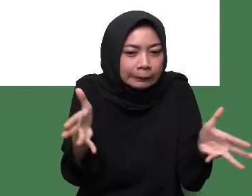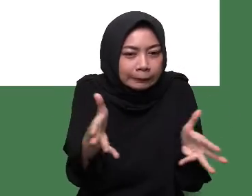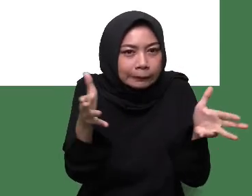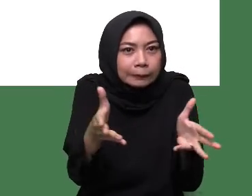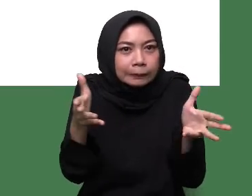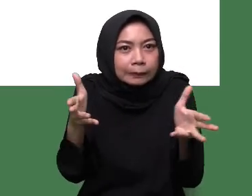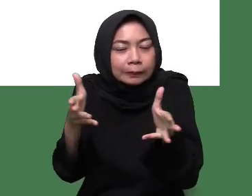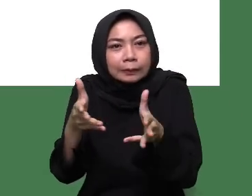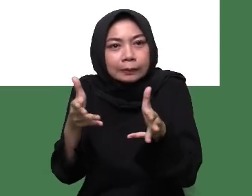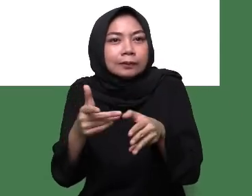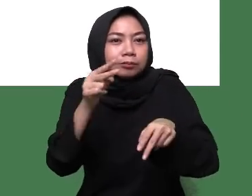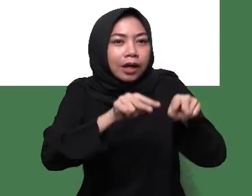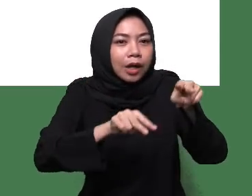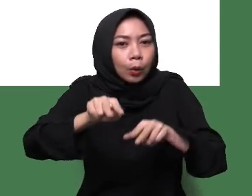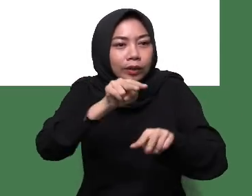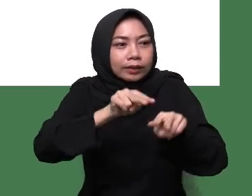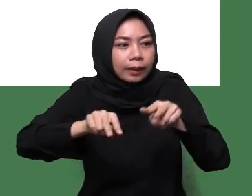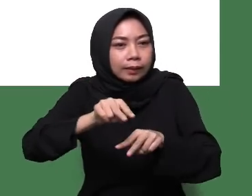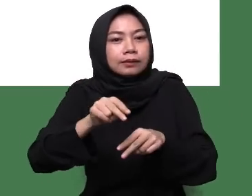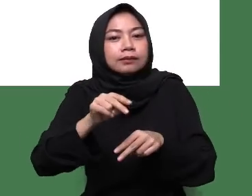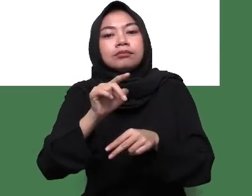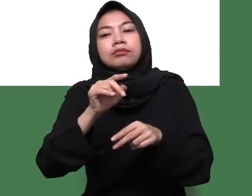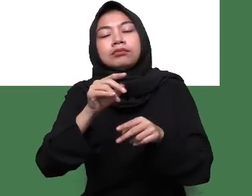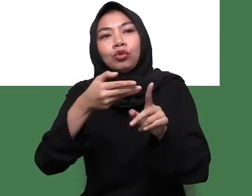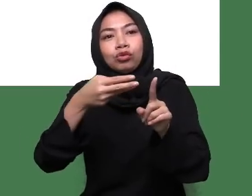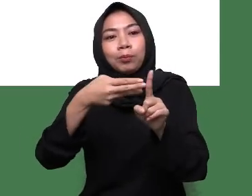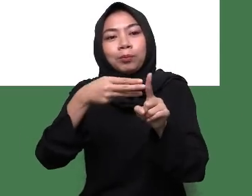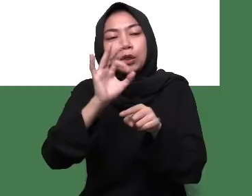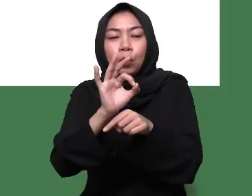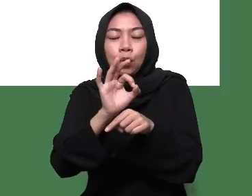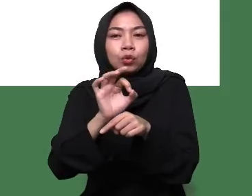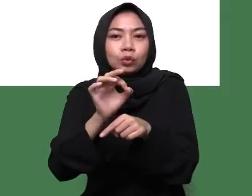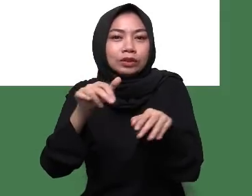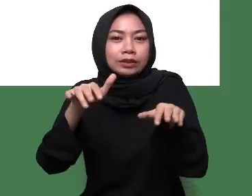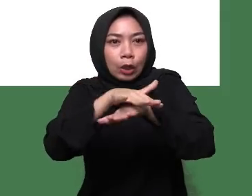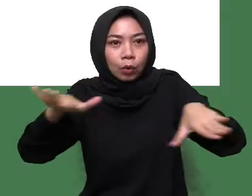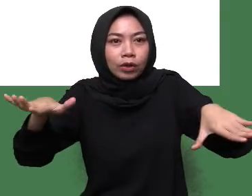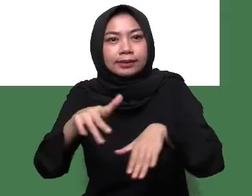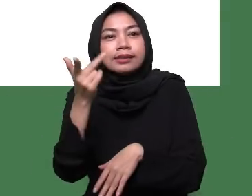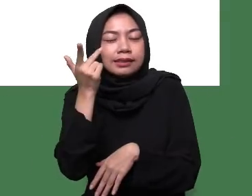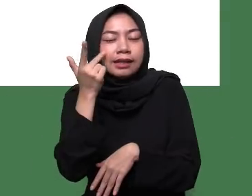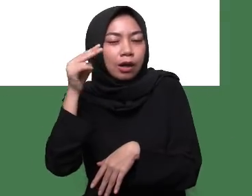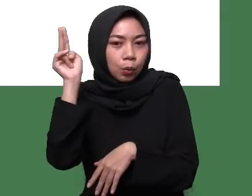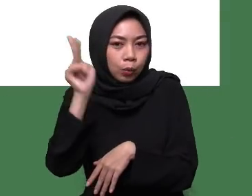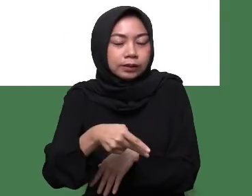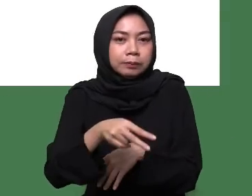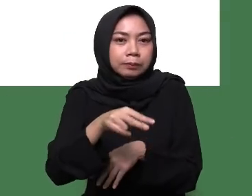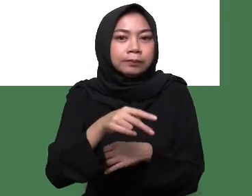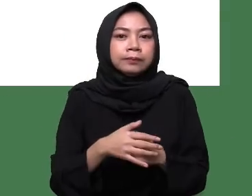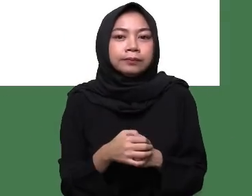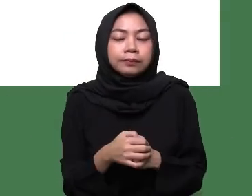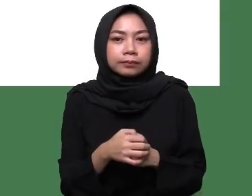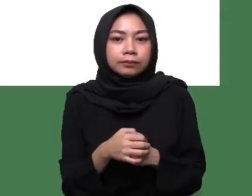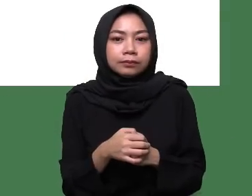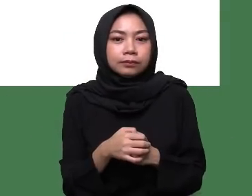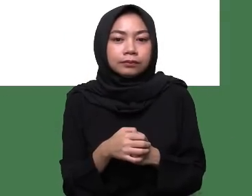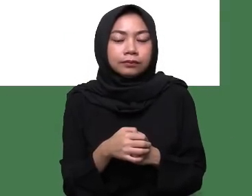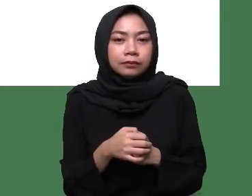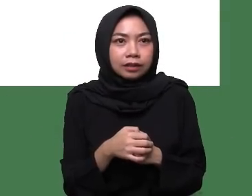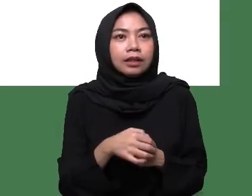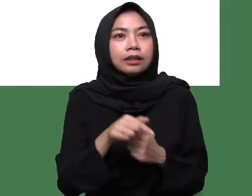surveillance and biosecurity measures. Next, I will convey the details of the FMD-infected provinces in